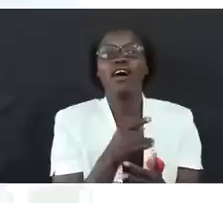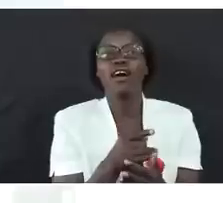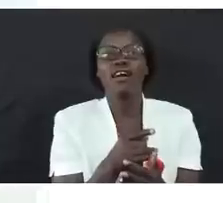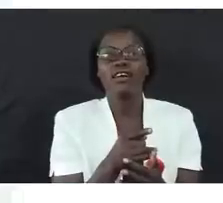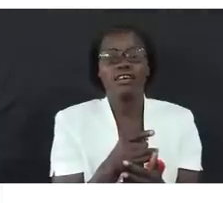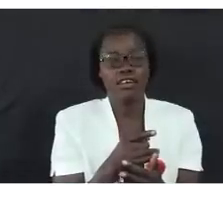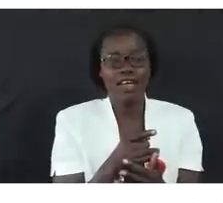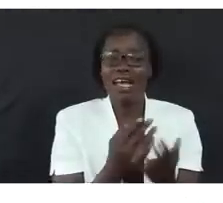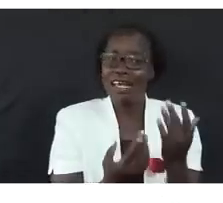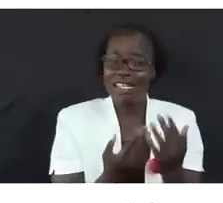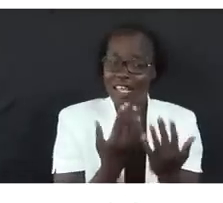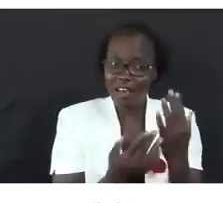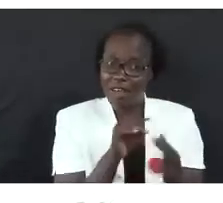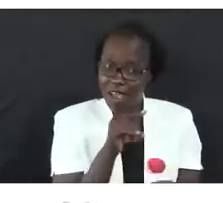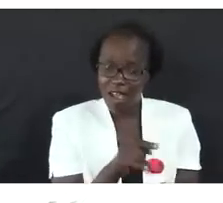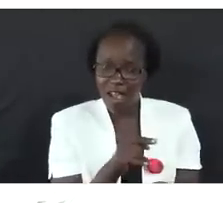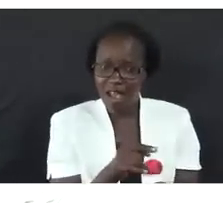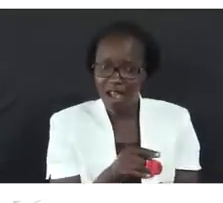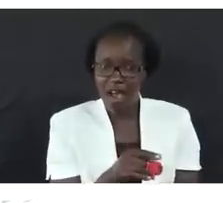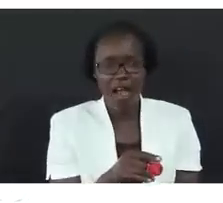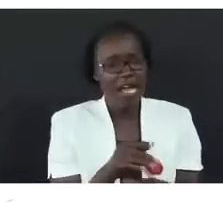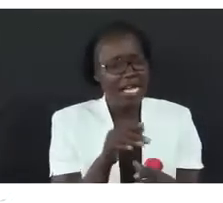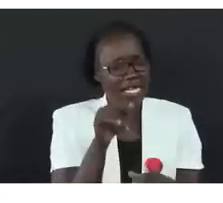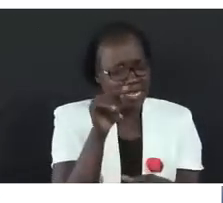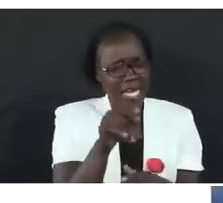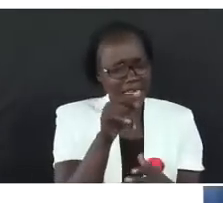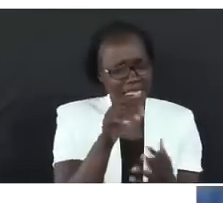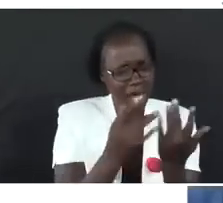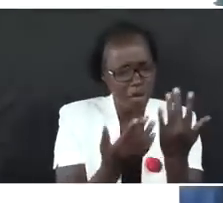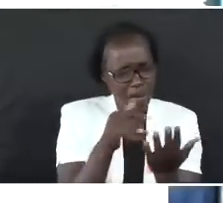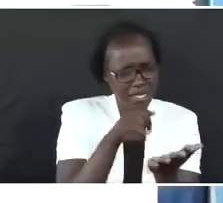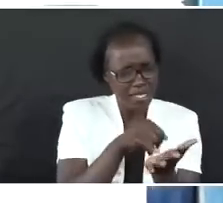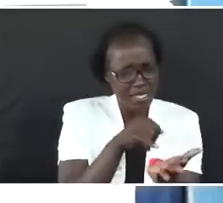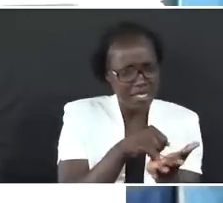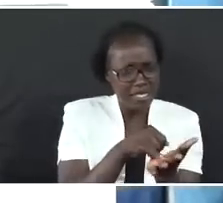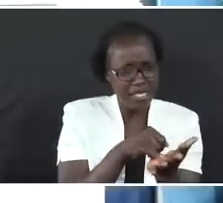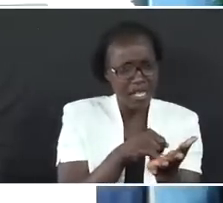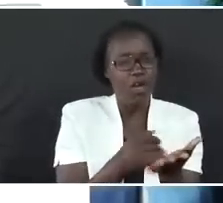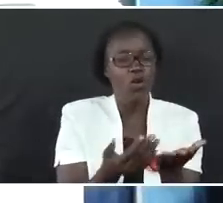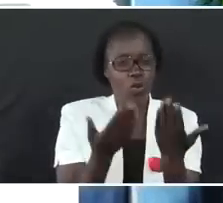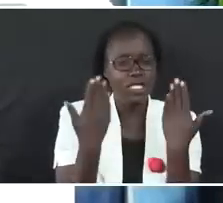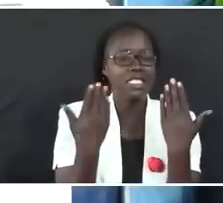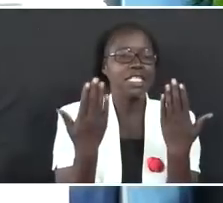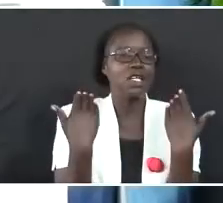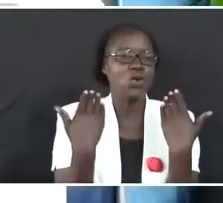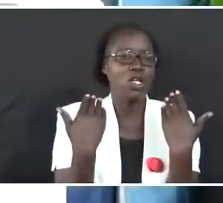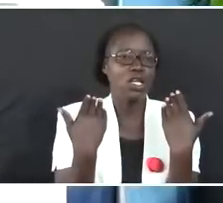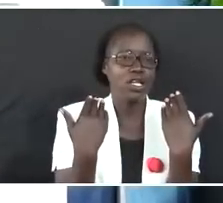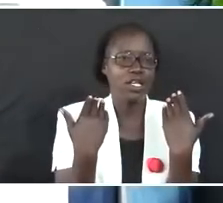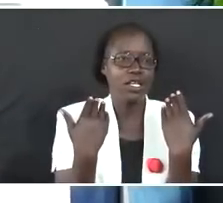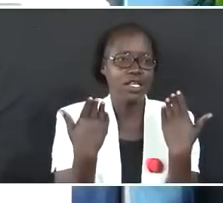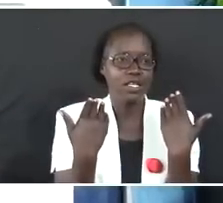Love it. The fire that burnt it was eternal.